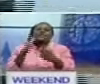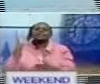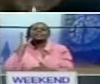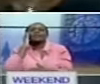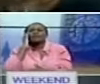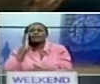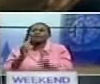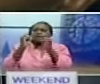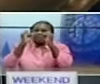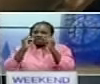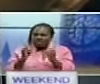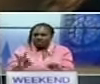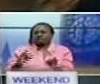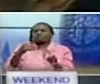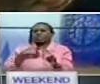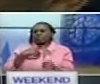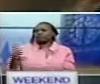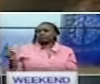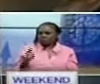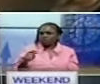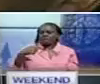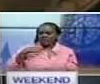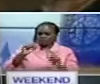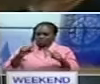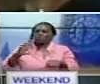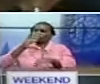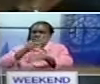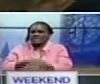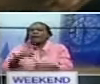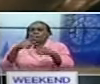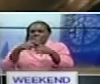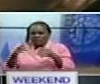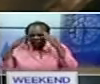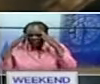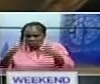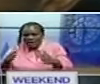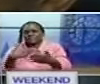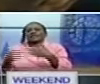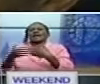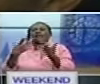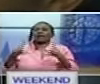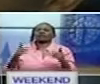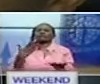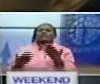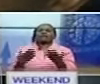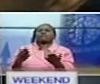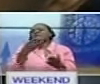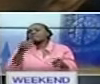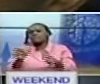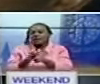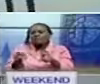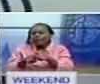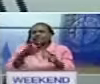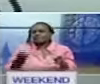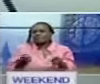audience. If I actually got a journalism job, I would take it, but I'd want to twist it into sign language, maybe for my brothers and sisters who are